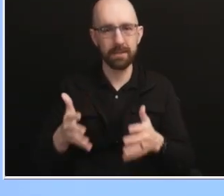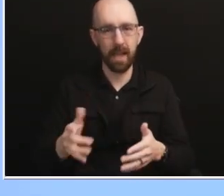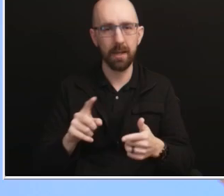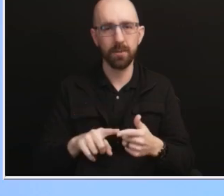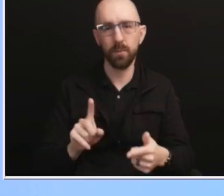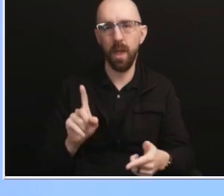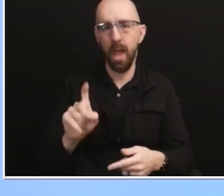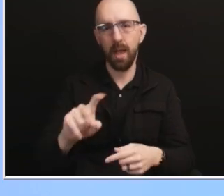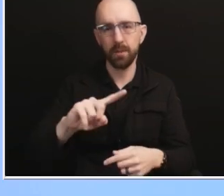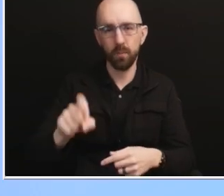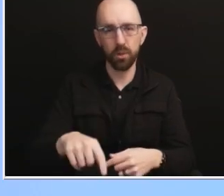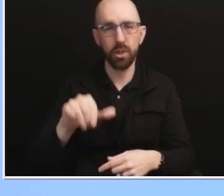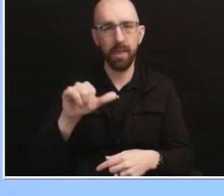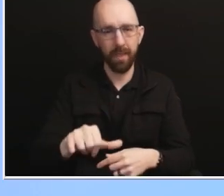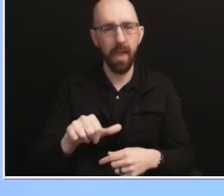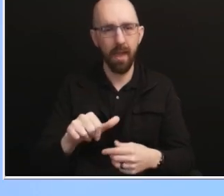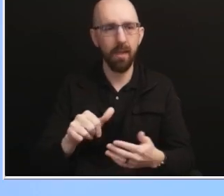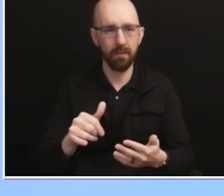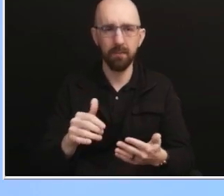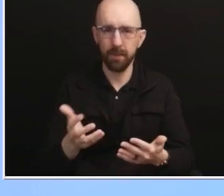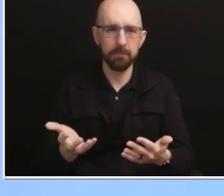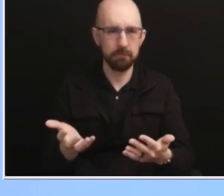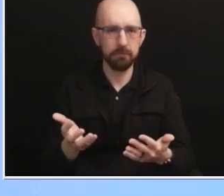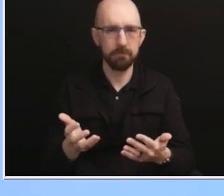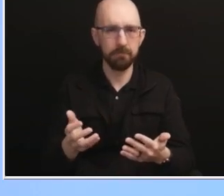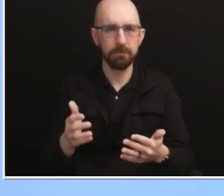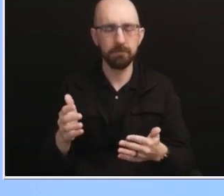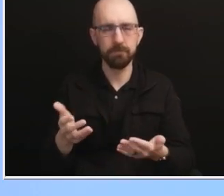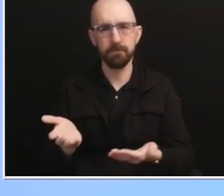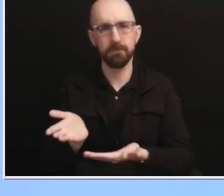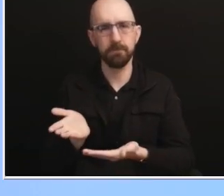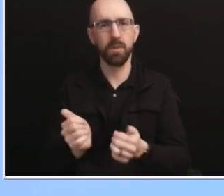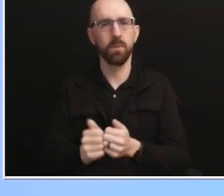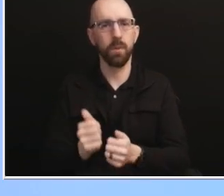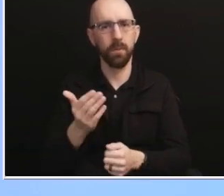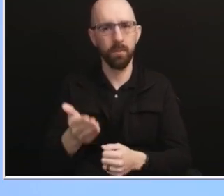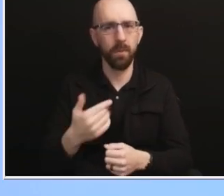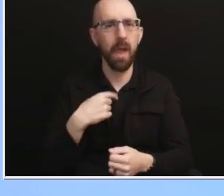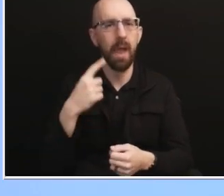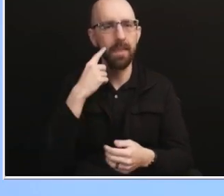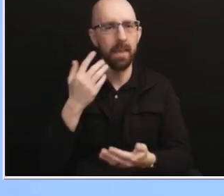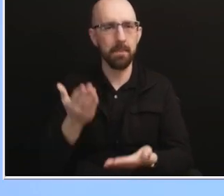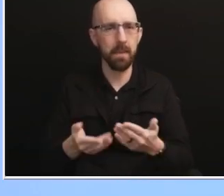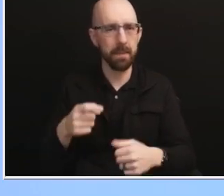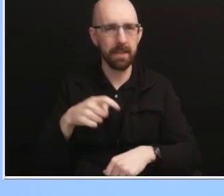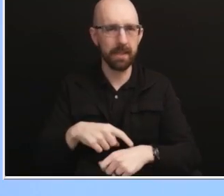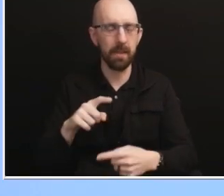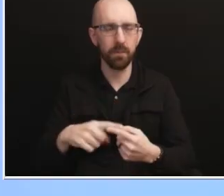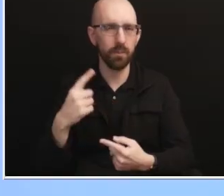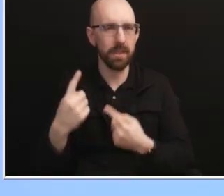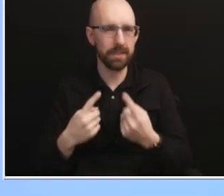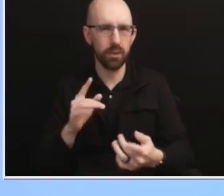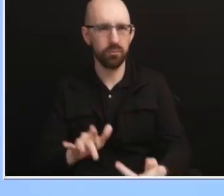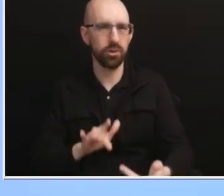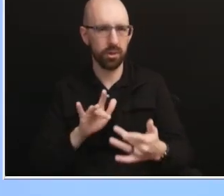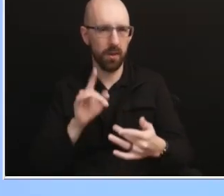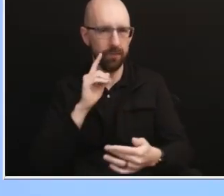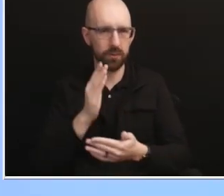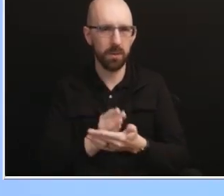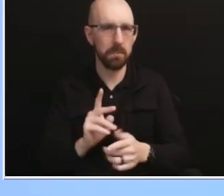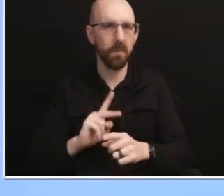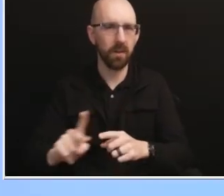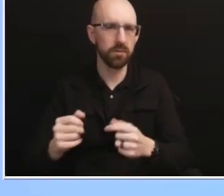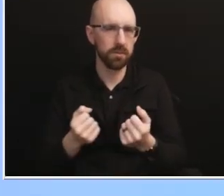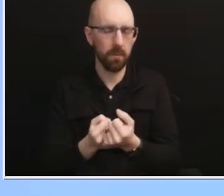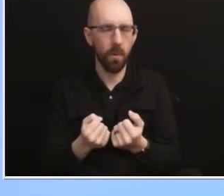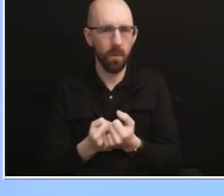that, or if this question rings with you, then I think it might be time to consider reaching out for some professional support, get